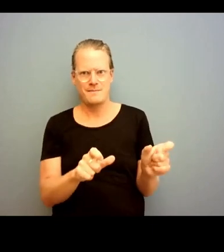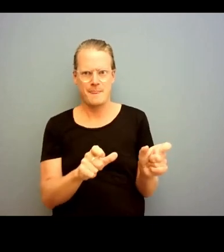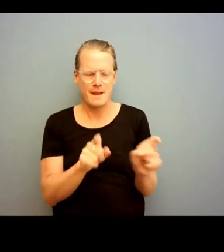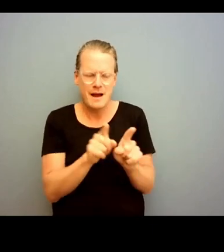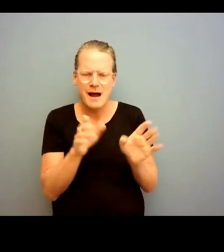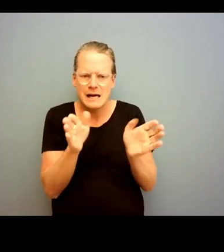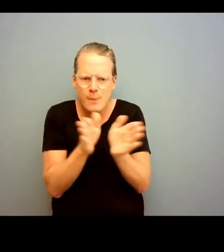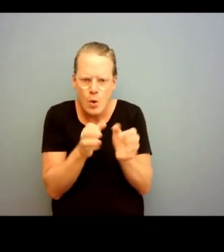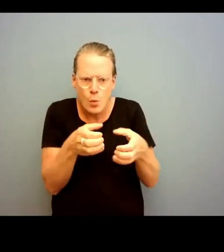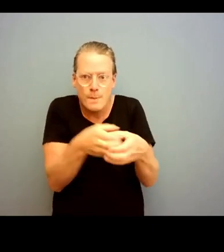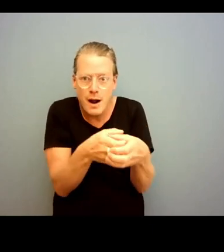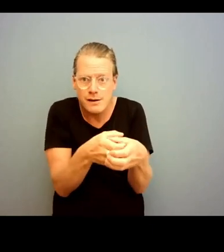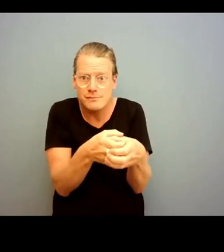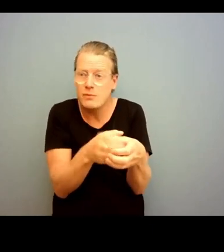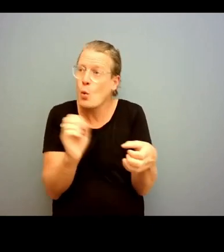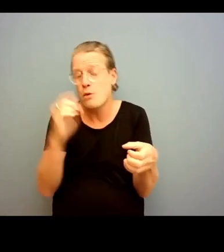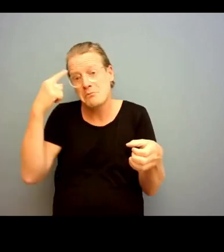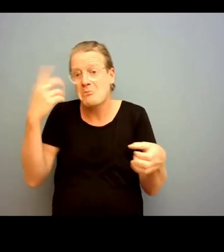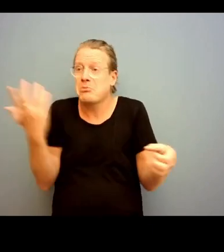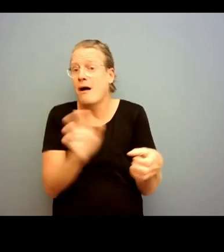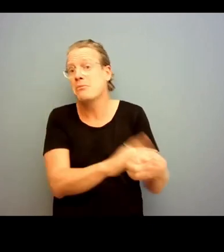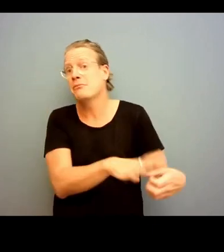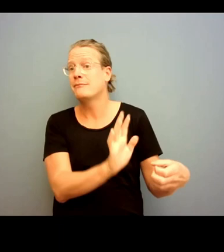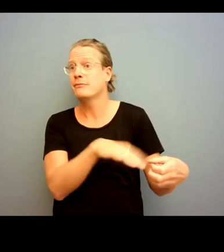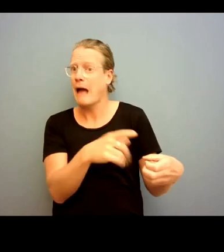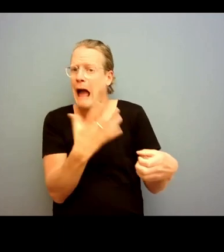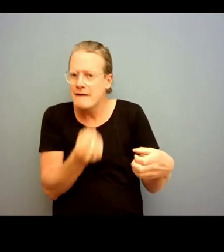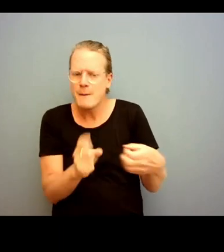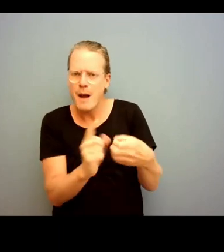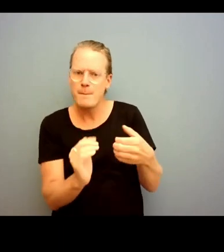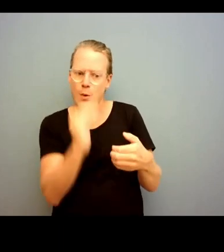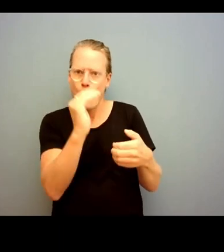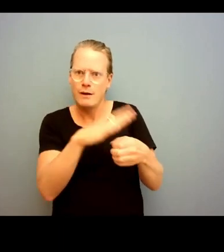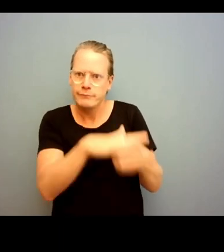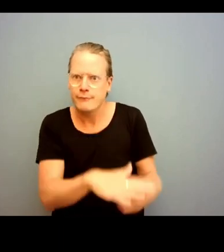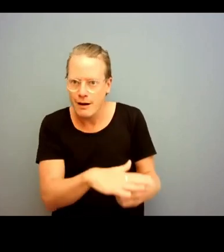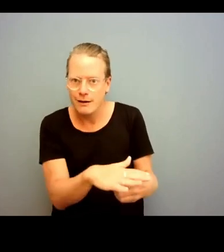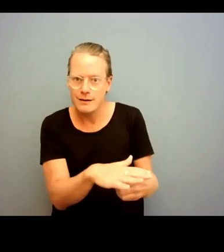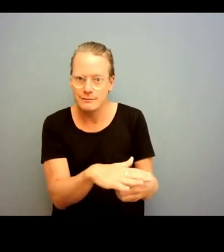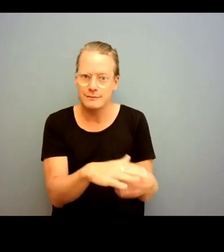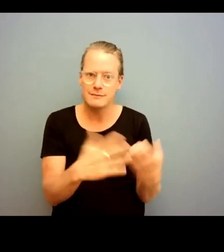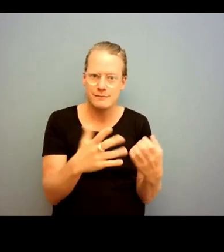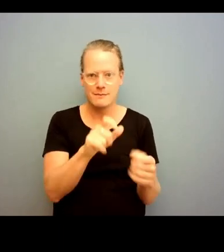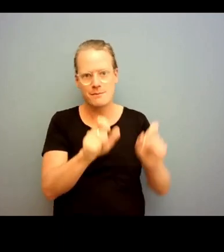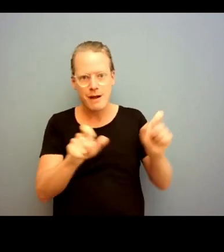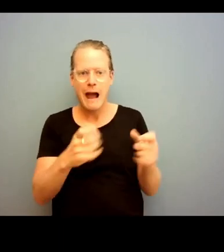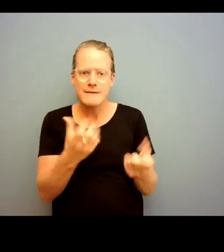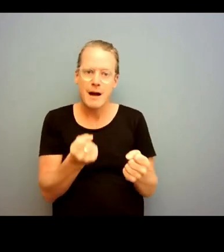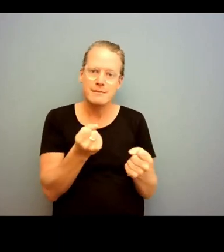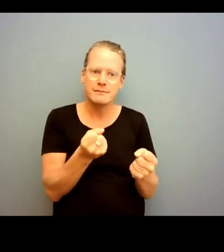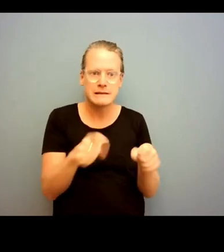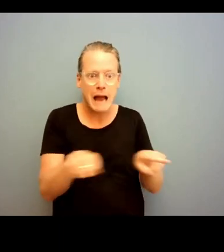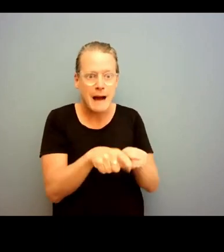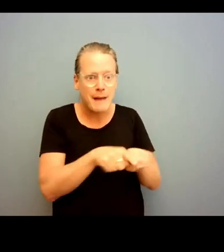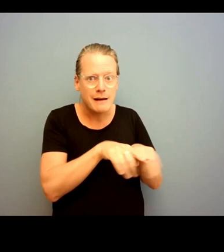taken into consideration, and multiple discrimination that they are exposed to is not recognized at different levels